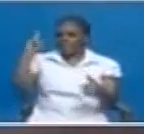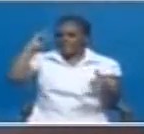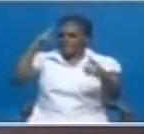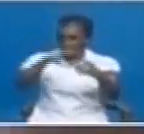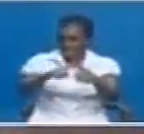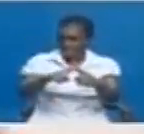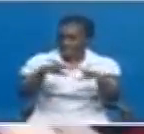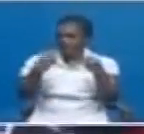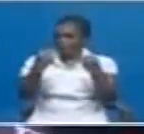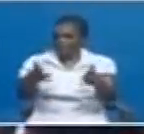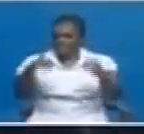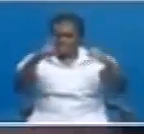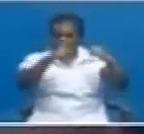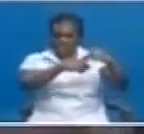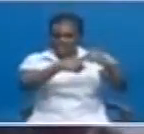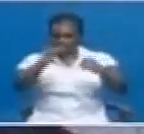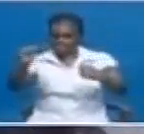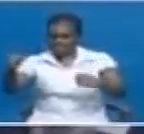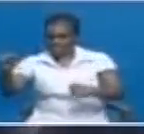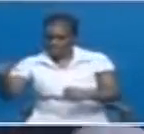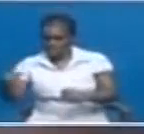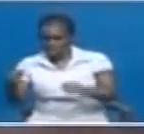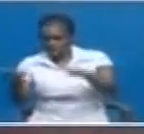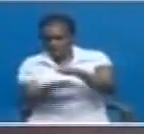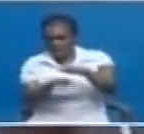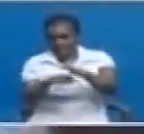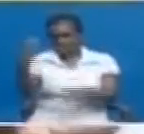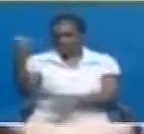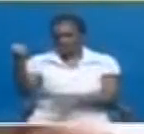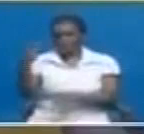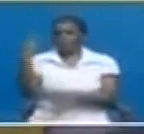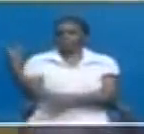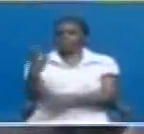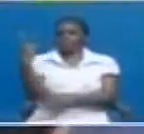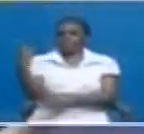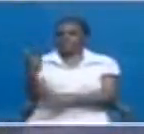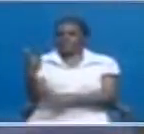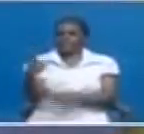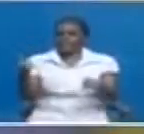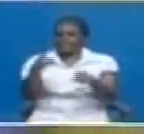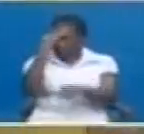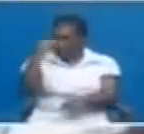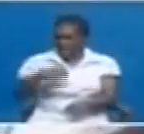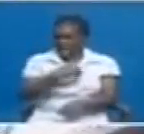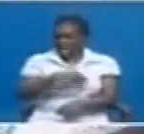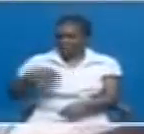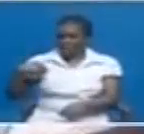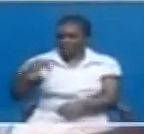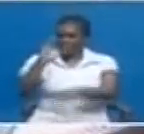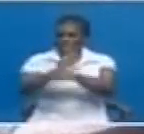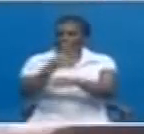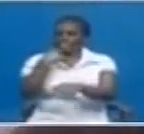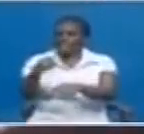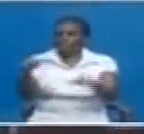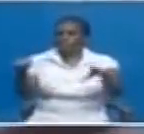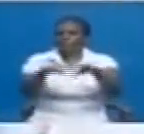to vaccinate at least 6 million children under the age of 5 by Wednesday. The Catholic Church has told its members to boycott